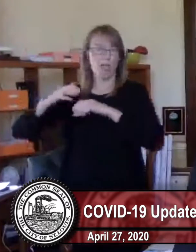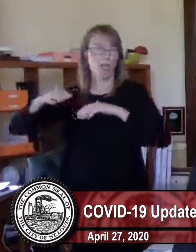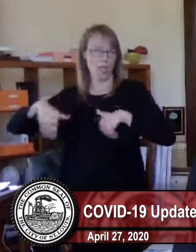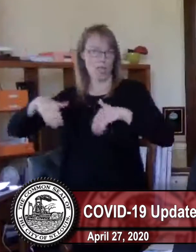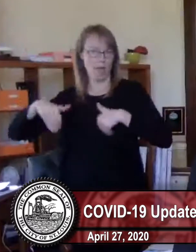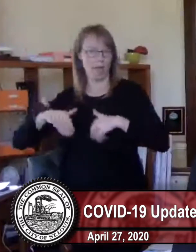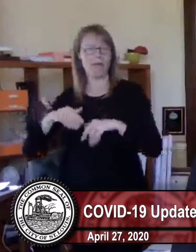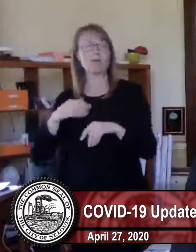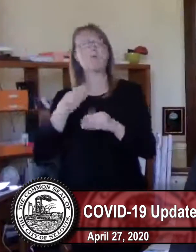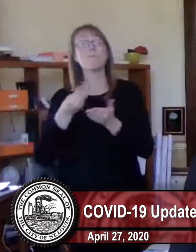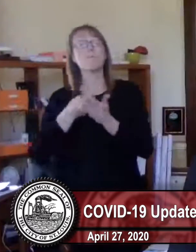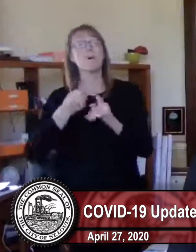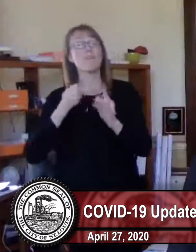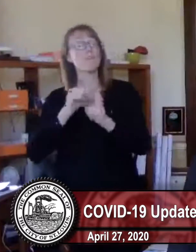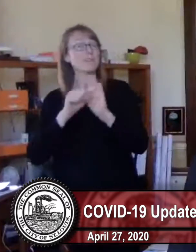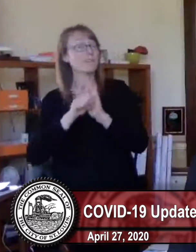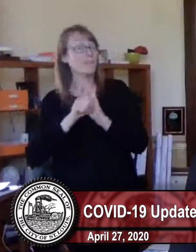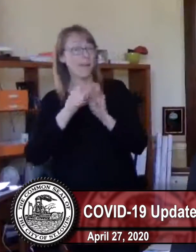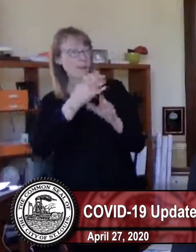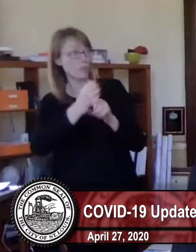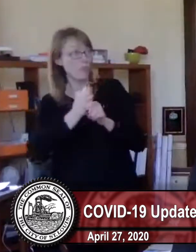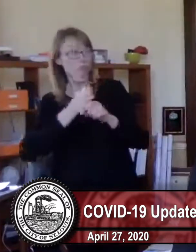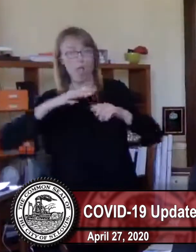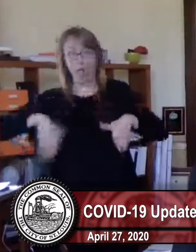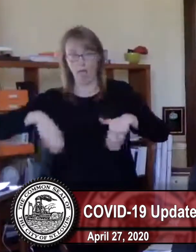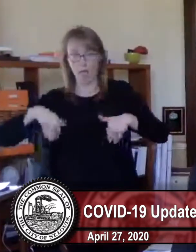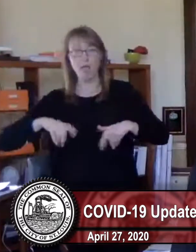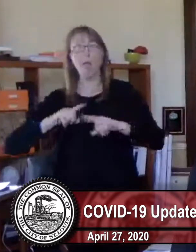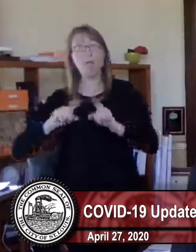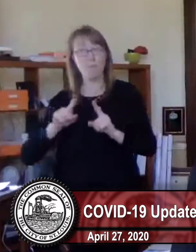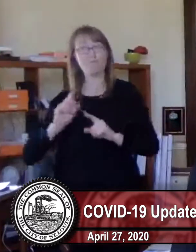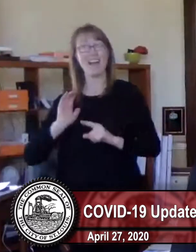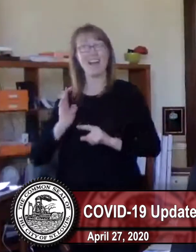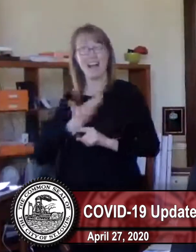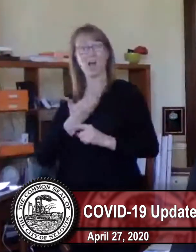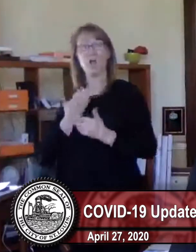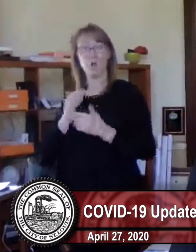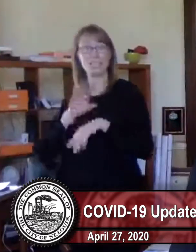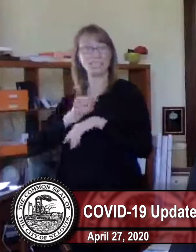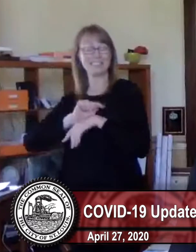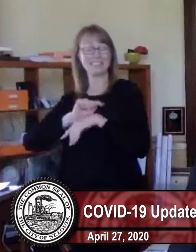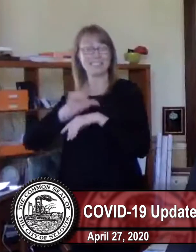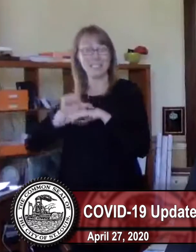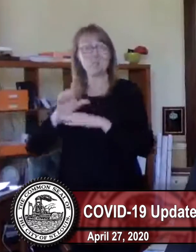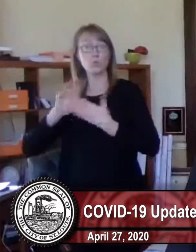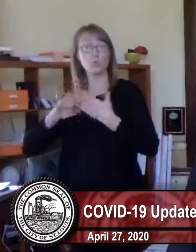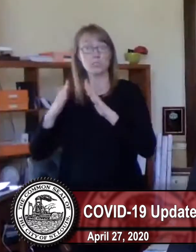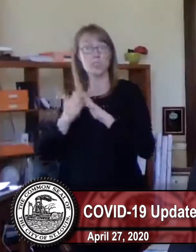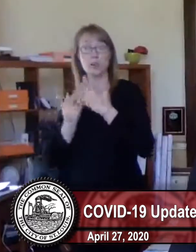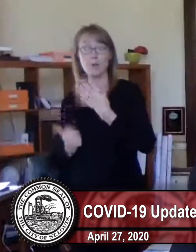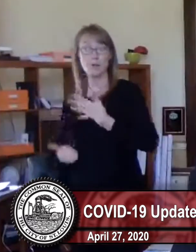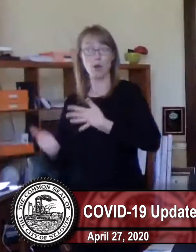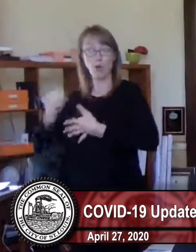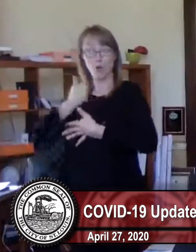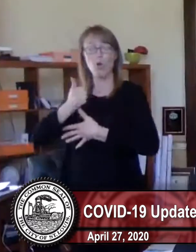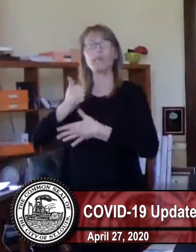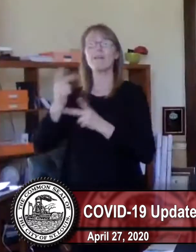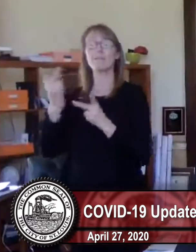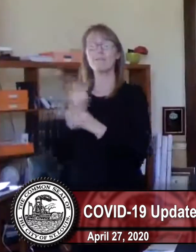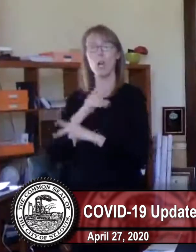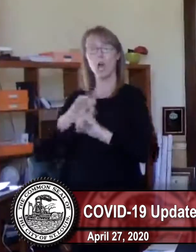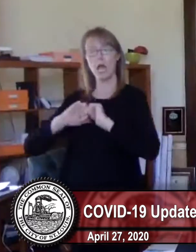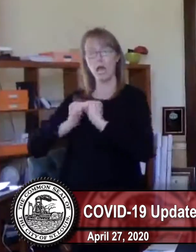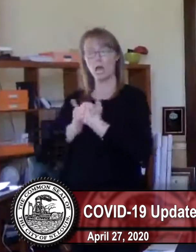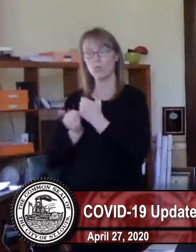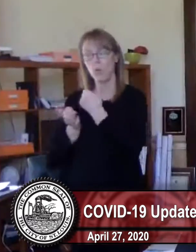people stay in their homes and stay in their apartments is certainly one of our priorities. Has crime in the city gone up or